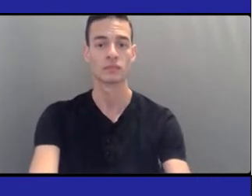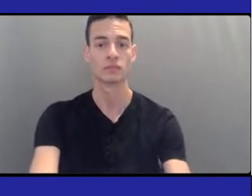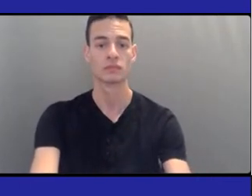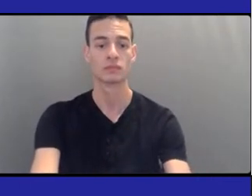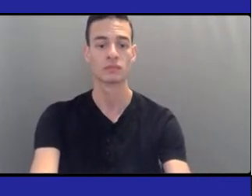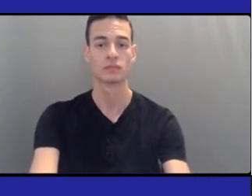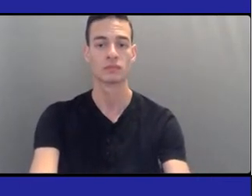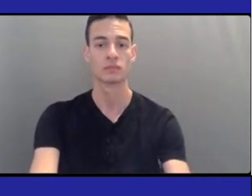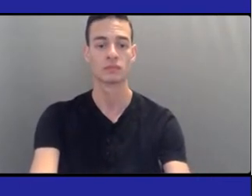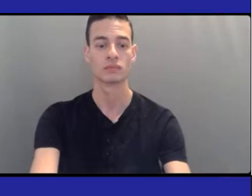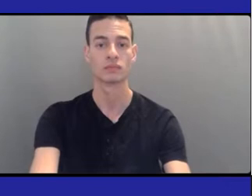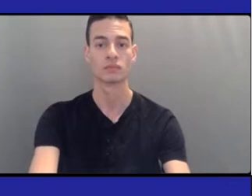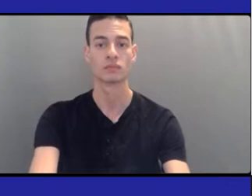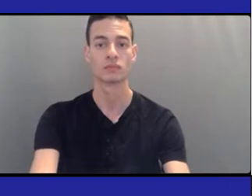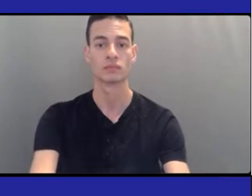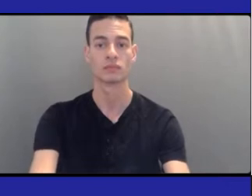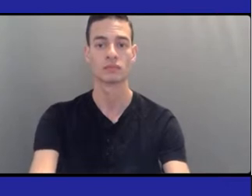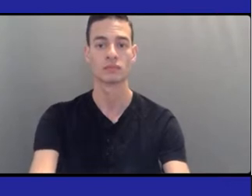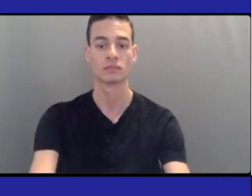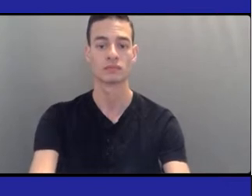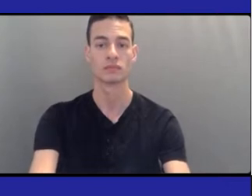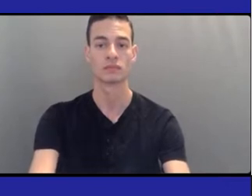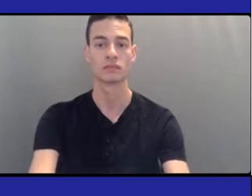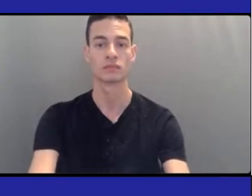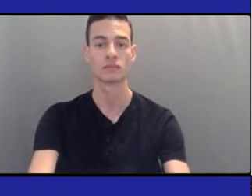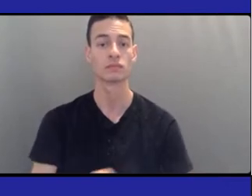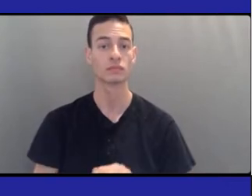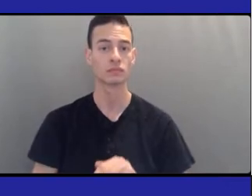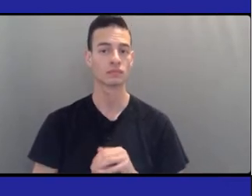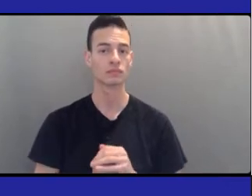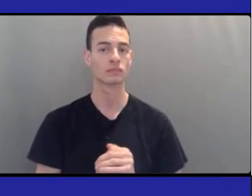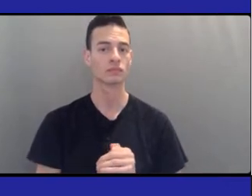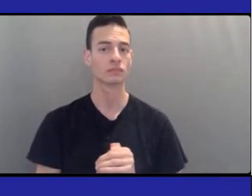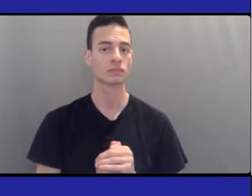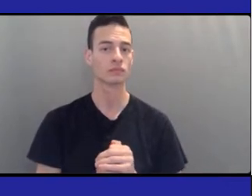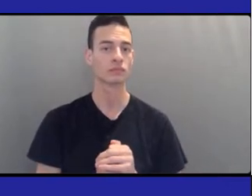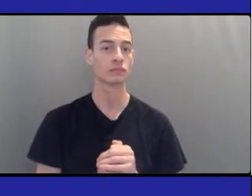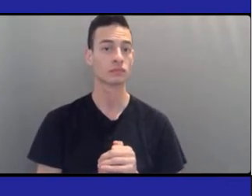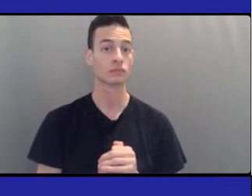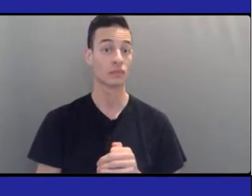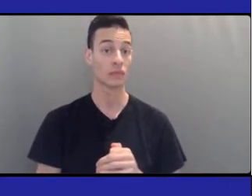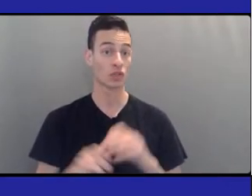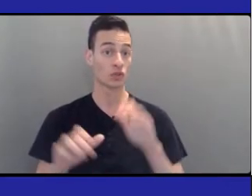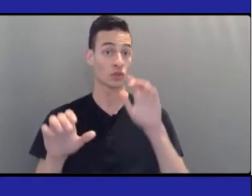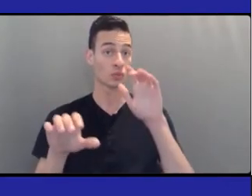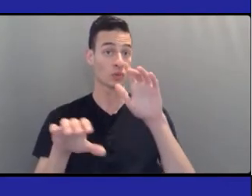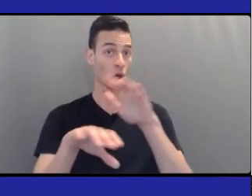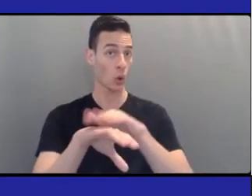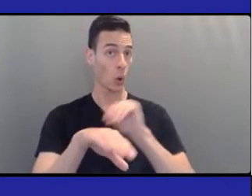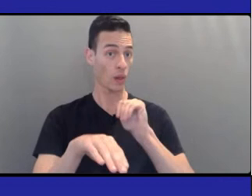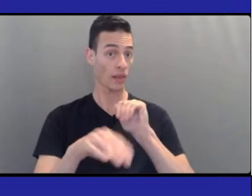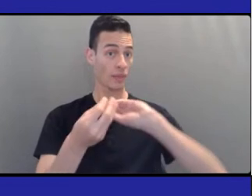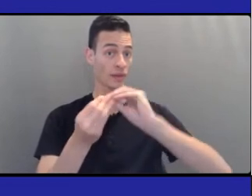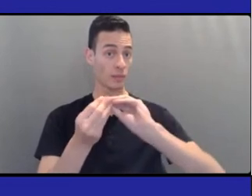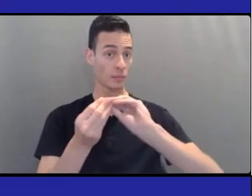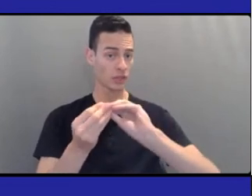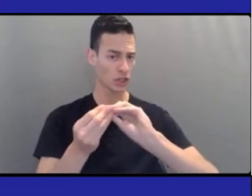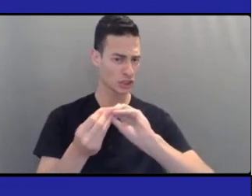Individually, correct, Calicia? Okay, so can we call out the numbers? I will do it. Okay. Number five.